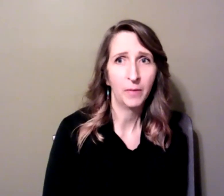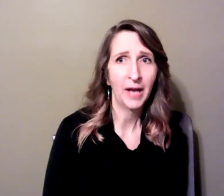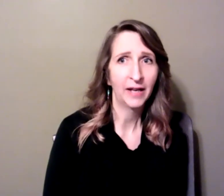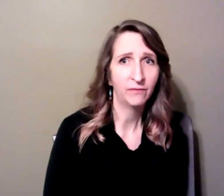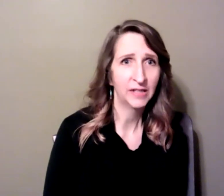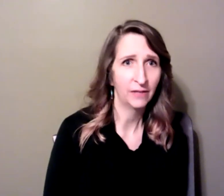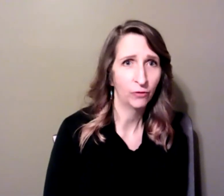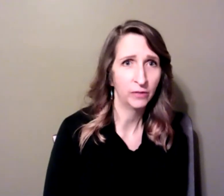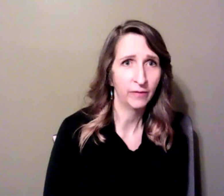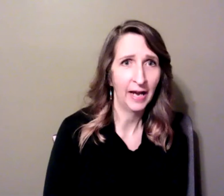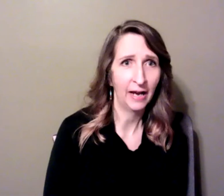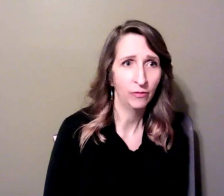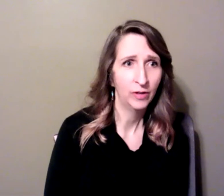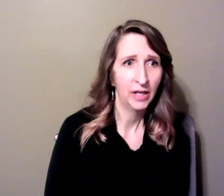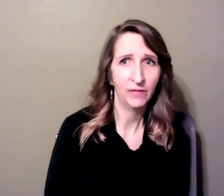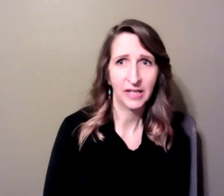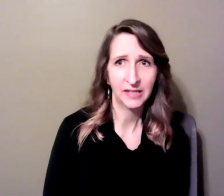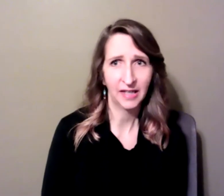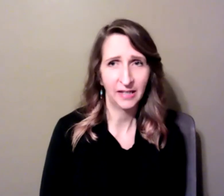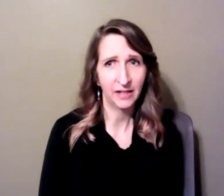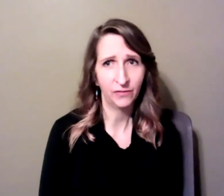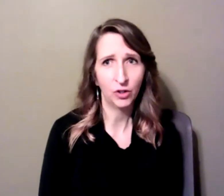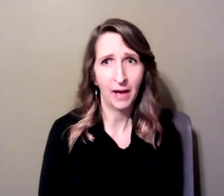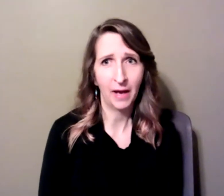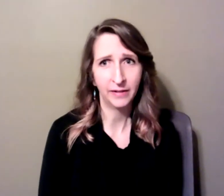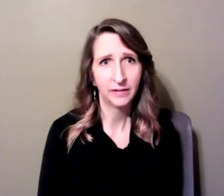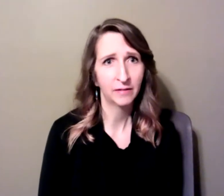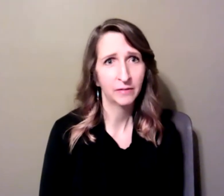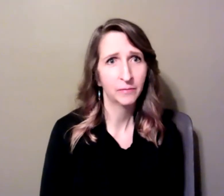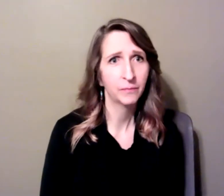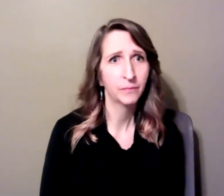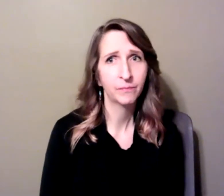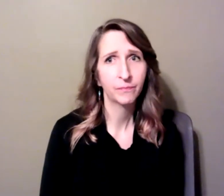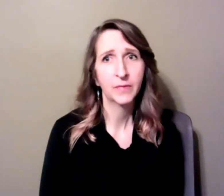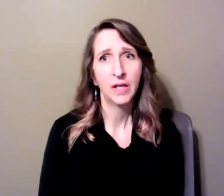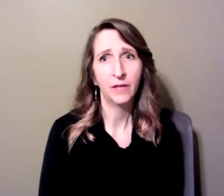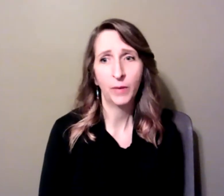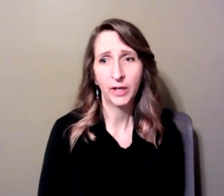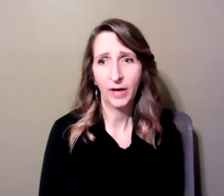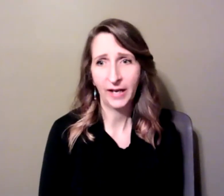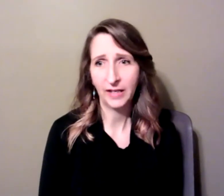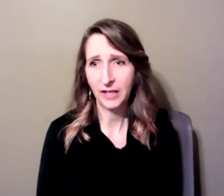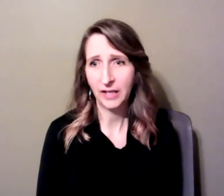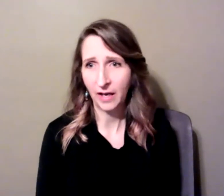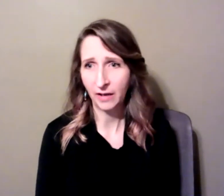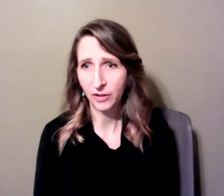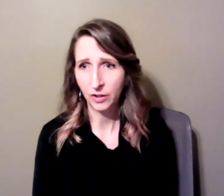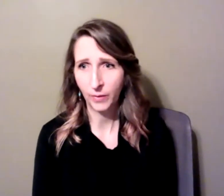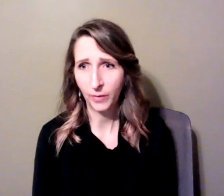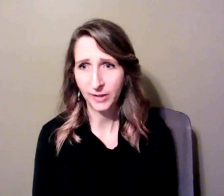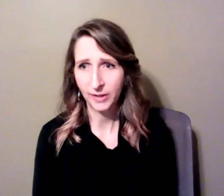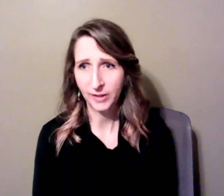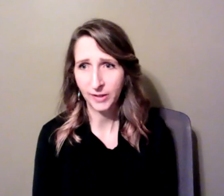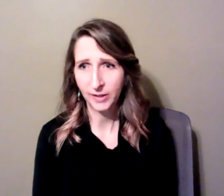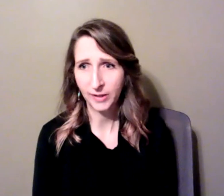Or maybe I can fix that for you right now. And Vanessa said it, if you don't mind. If you want to go ahead and look at the